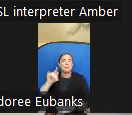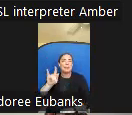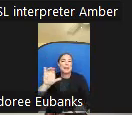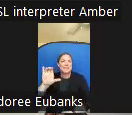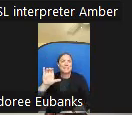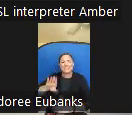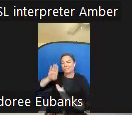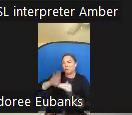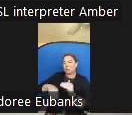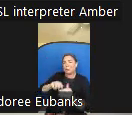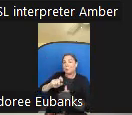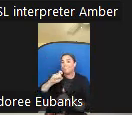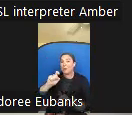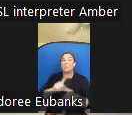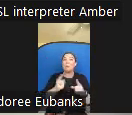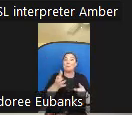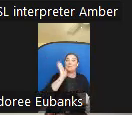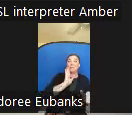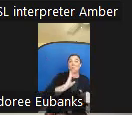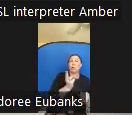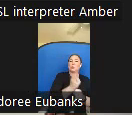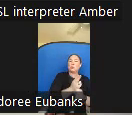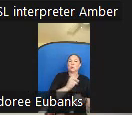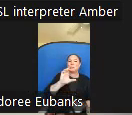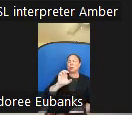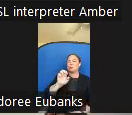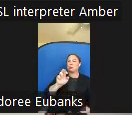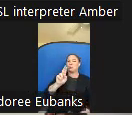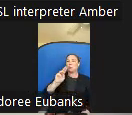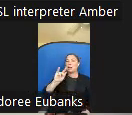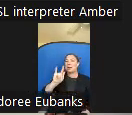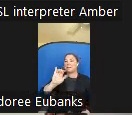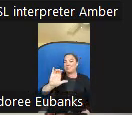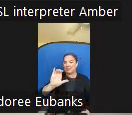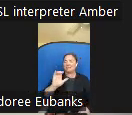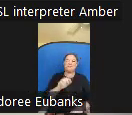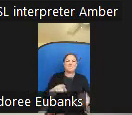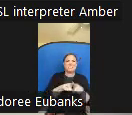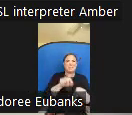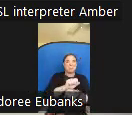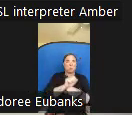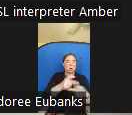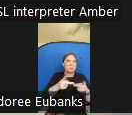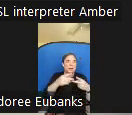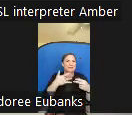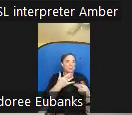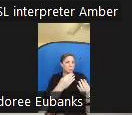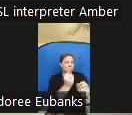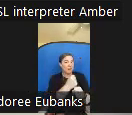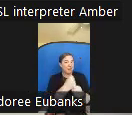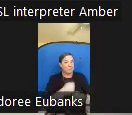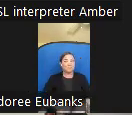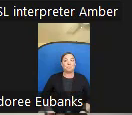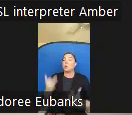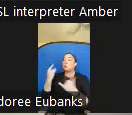rendered in ceramic, and sometimes even together in the same workshops. So Roman ceramicists contributed to what today we would